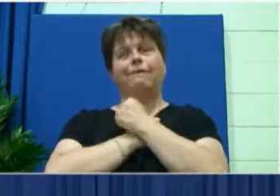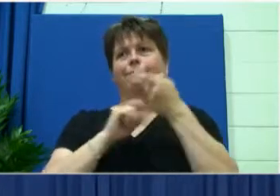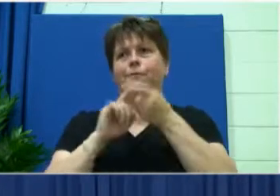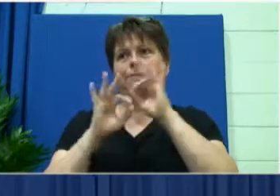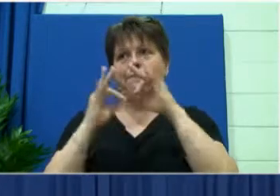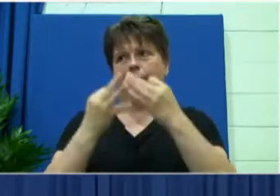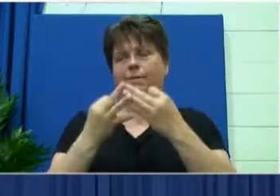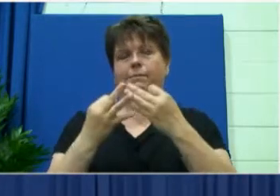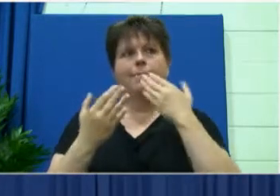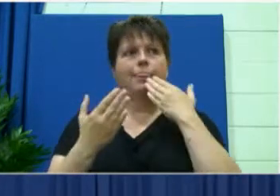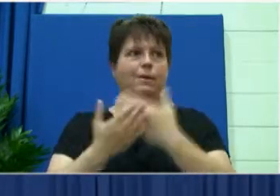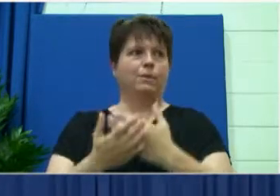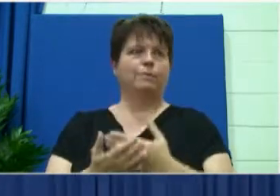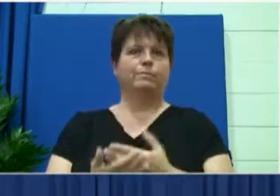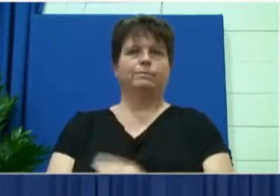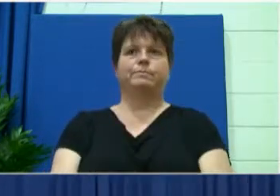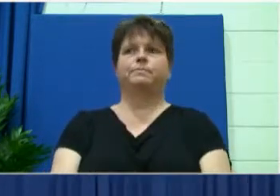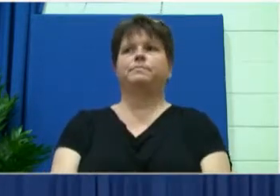family. Thank you.